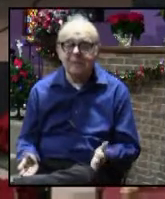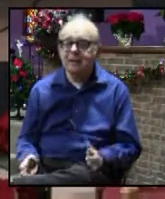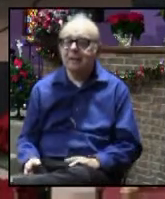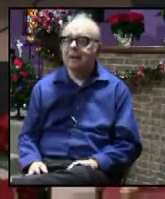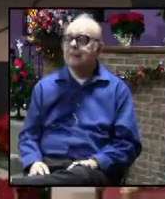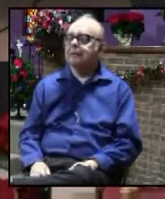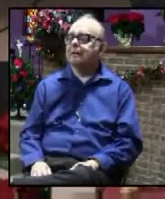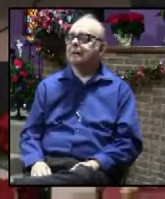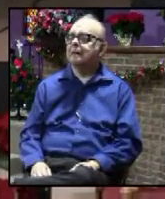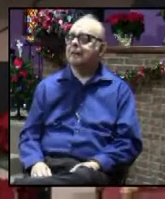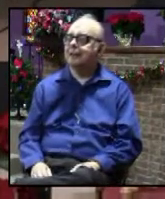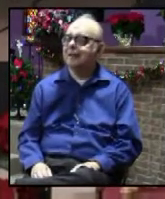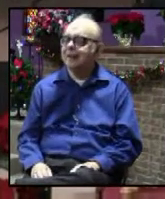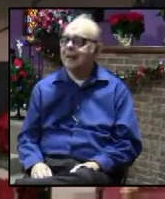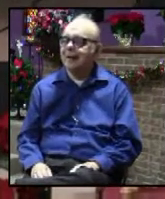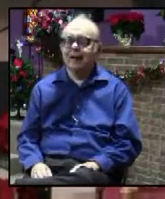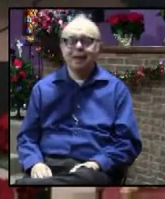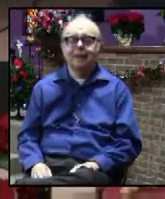right?